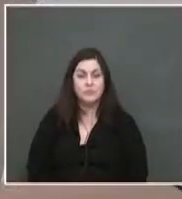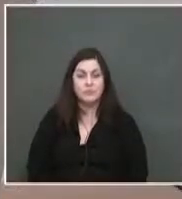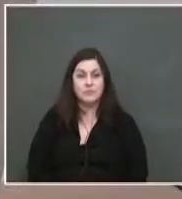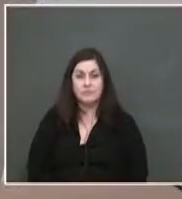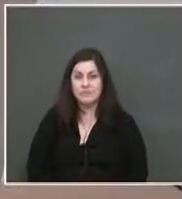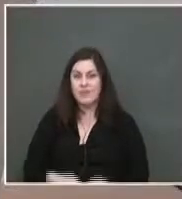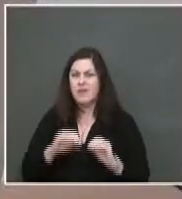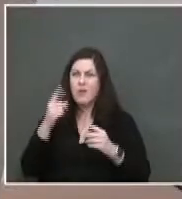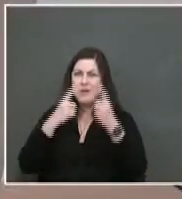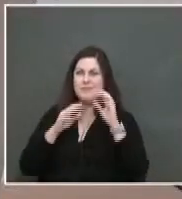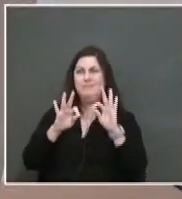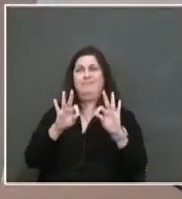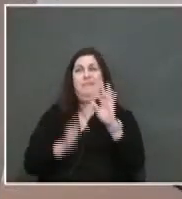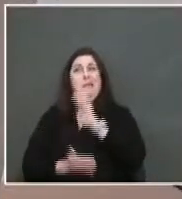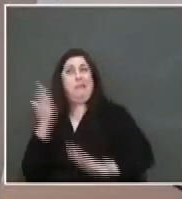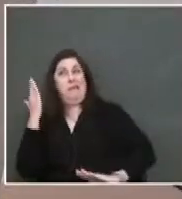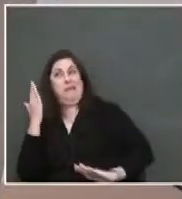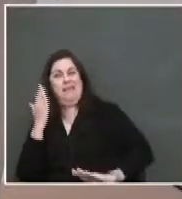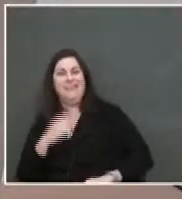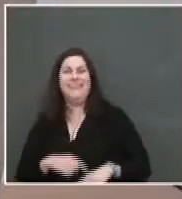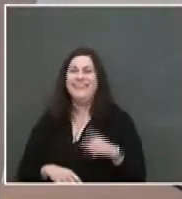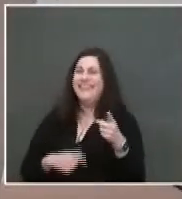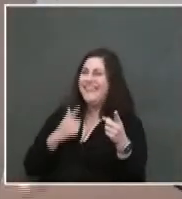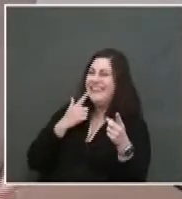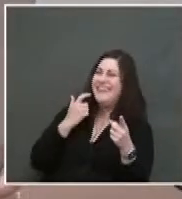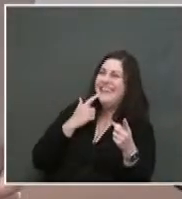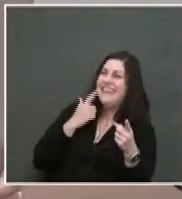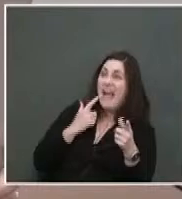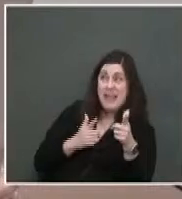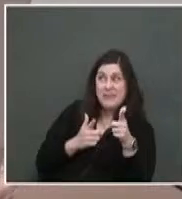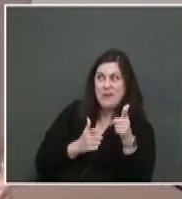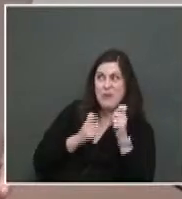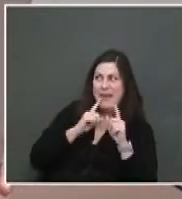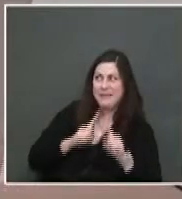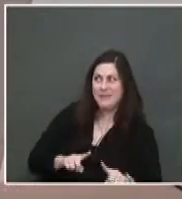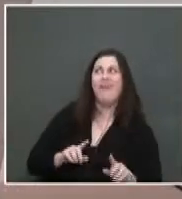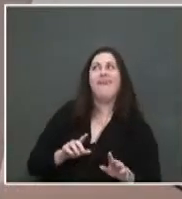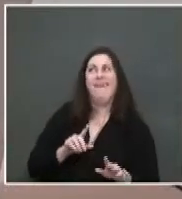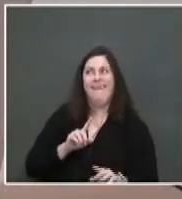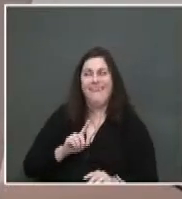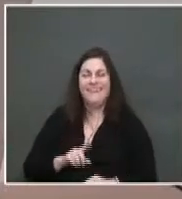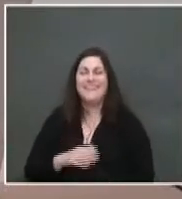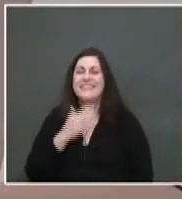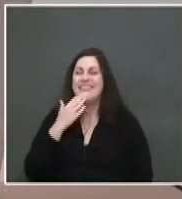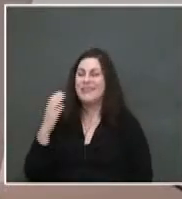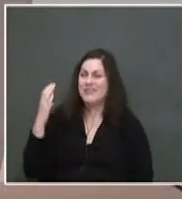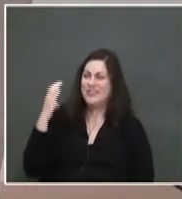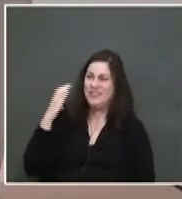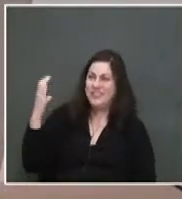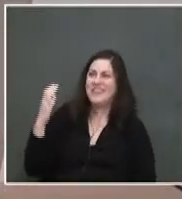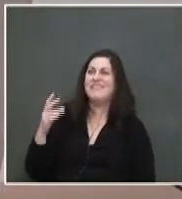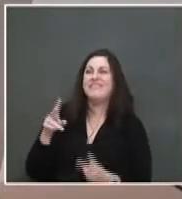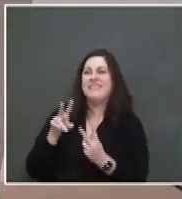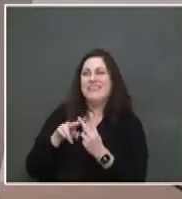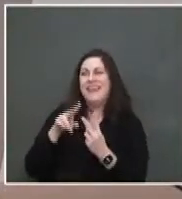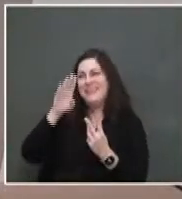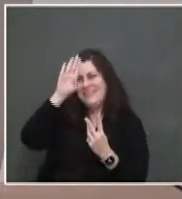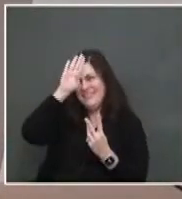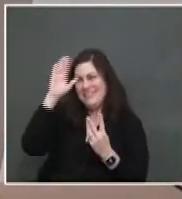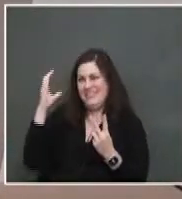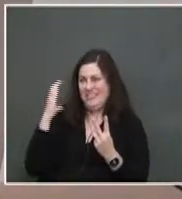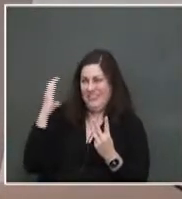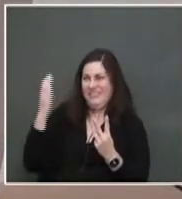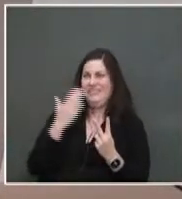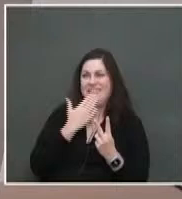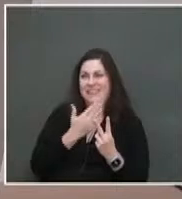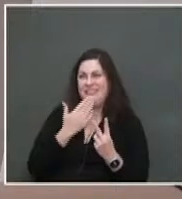No questions? Thanks. Okay, thank you. Okay, bye. I have to be quicker than that. Thanks, Chief McManus and Chief Fausto. I'll start with